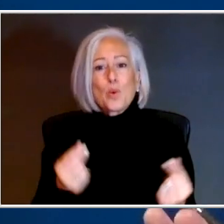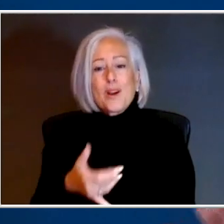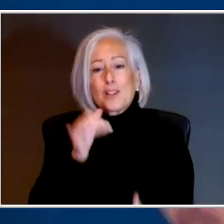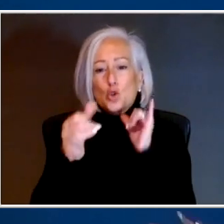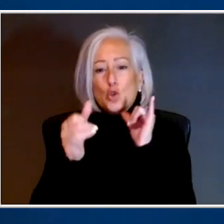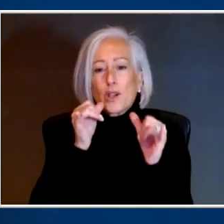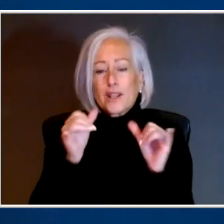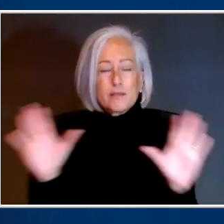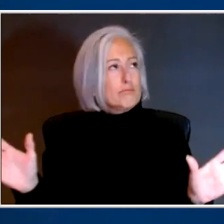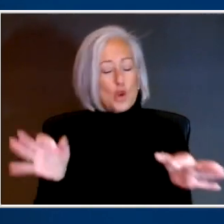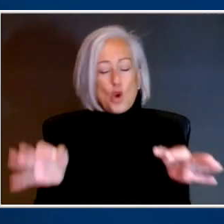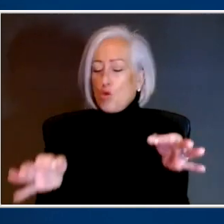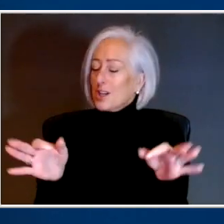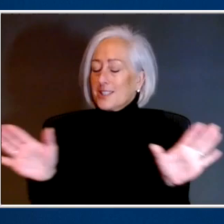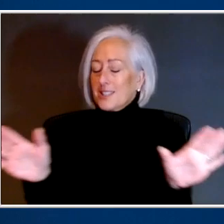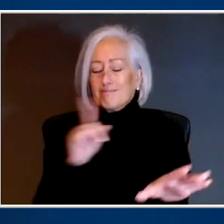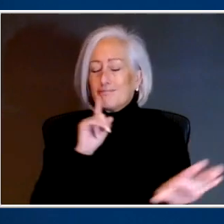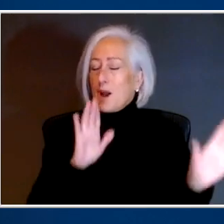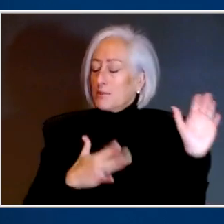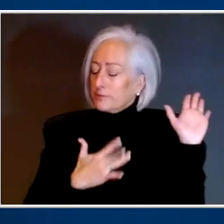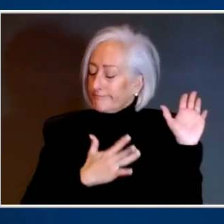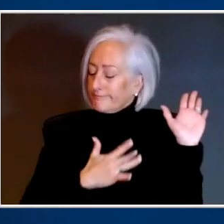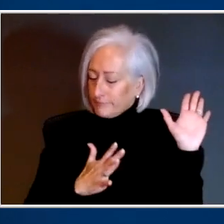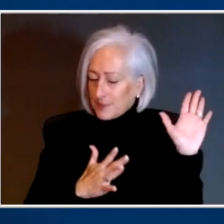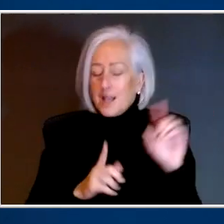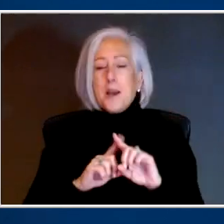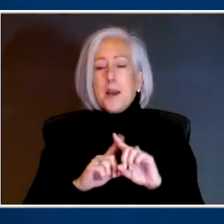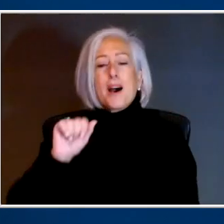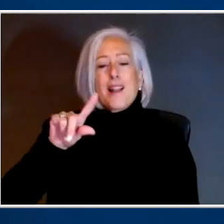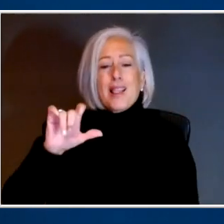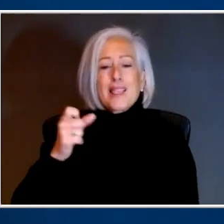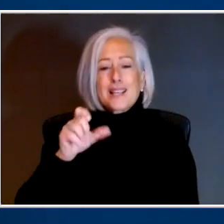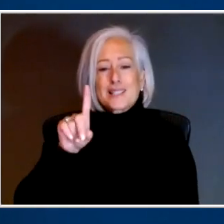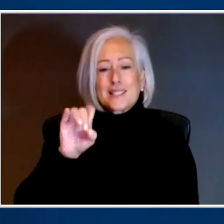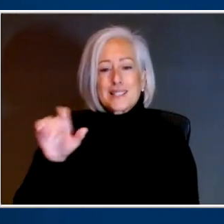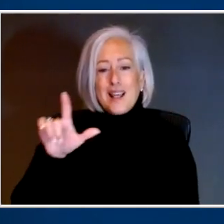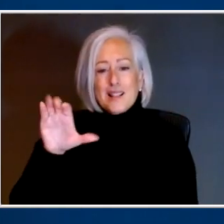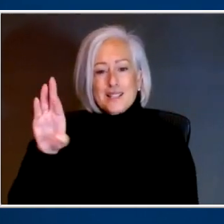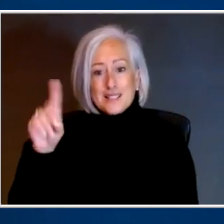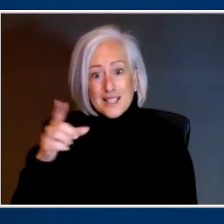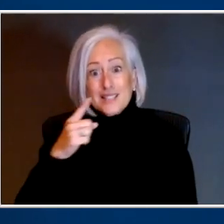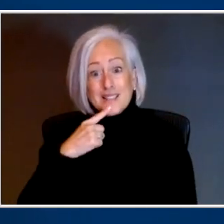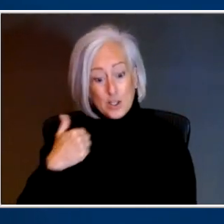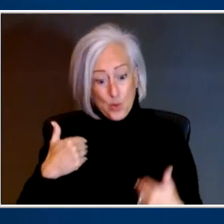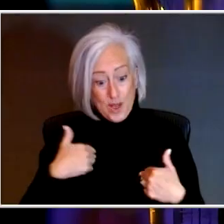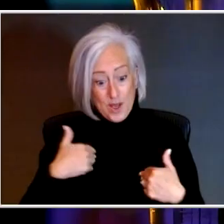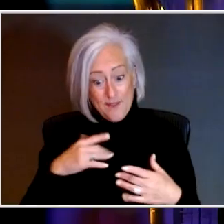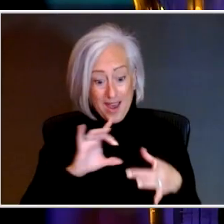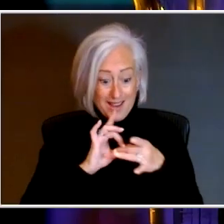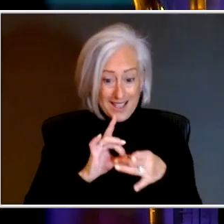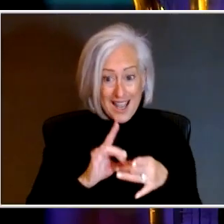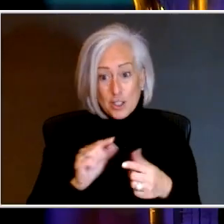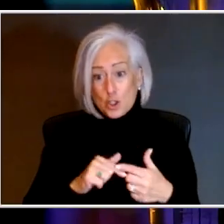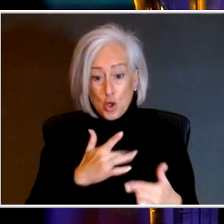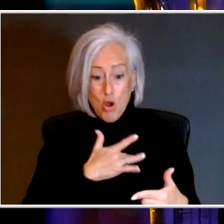us, we promise, we swear. But Alexis Del Cid shows us there is a connection between drinking and heart rhythm disorders.